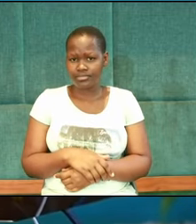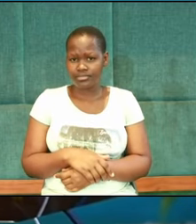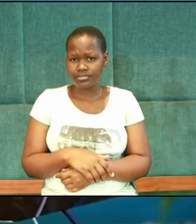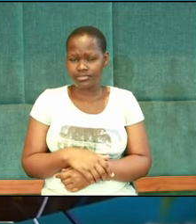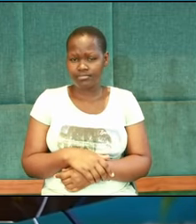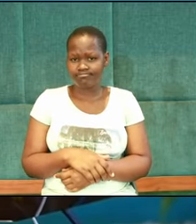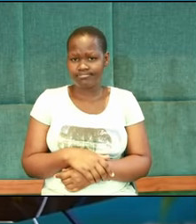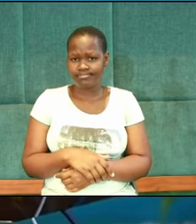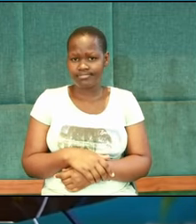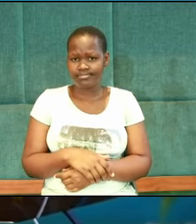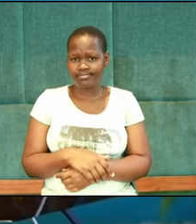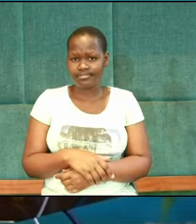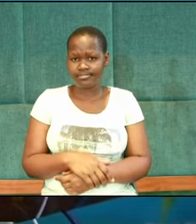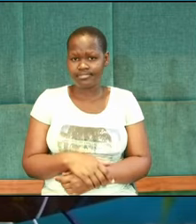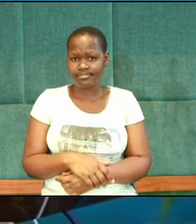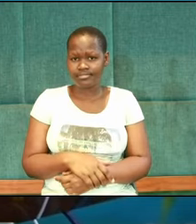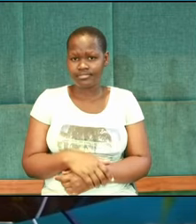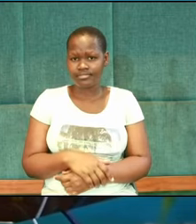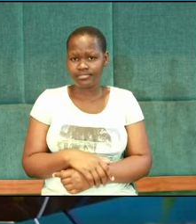Watch that.